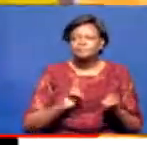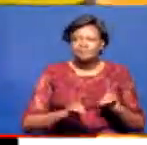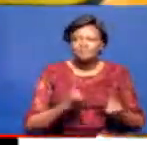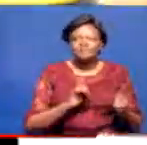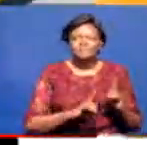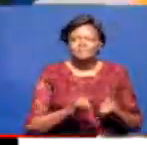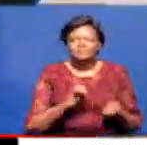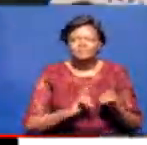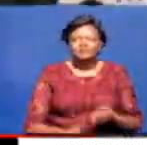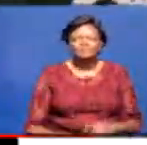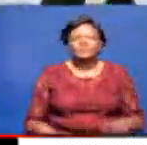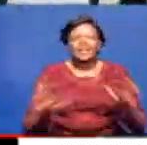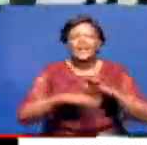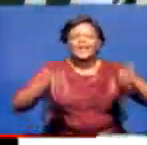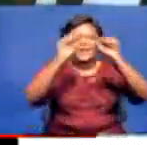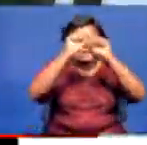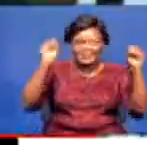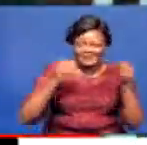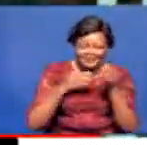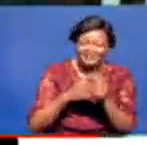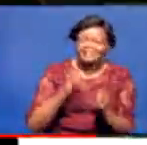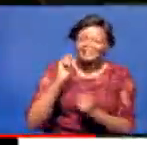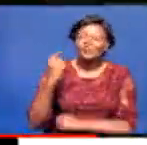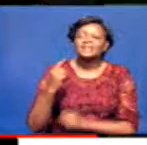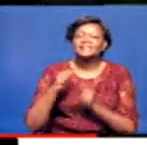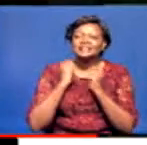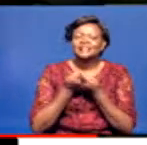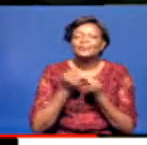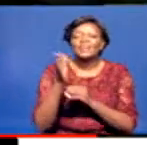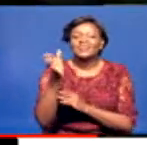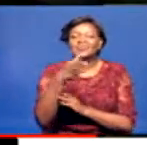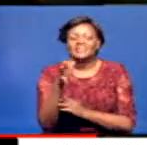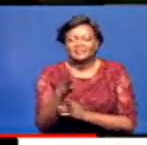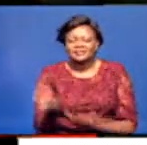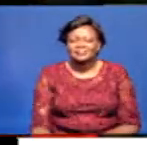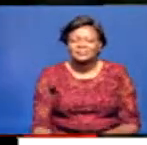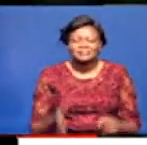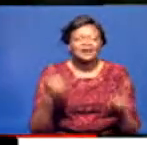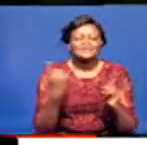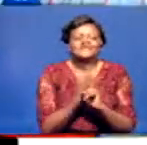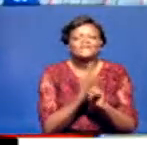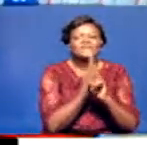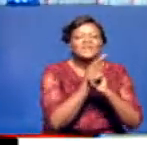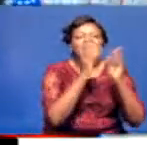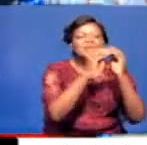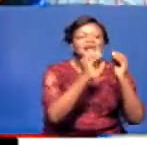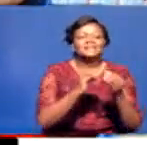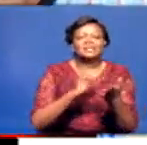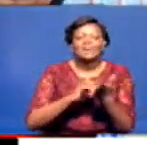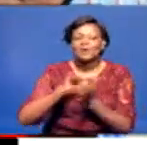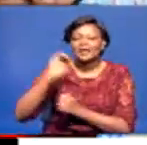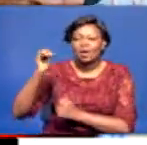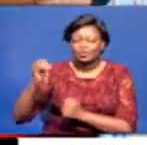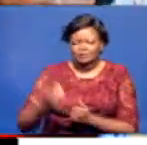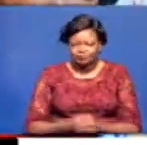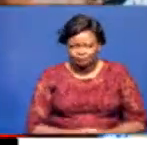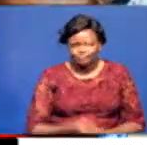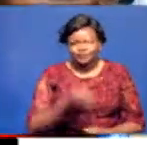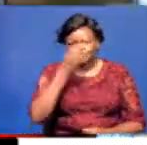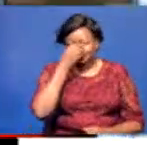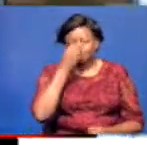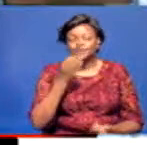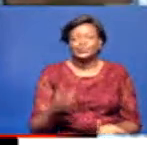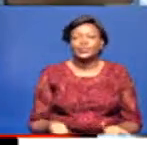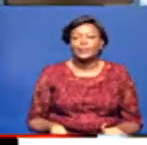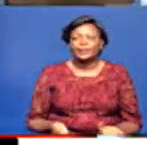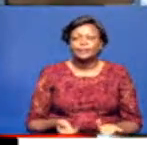The Deputy President led his Kenya Kwanza team on Thursday in a series of meetings in Makueni County. Ruto wooed locals